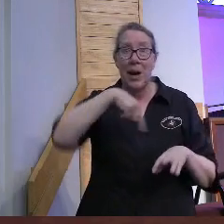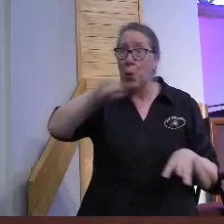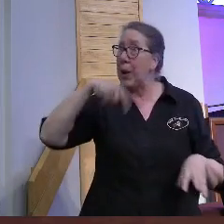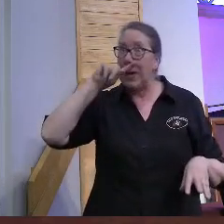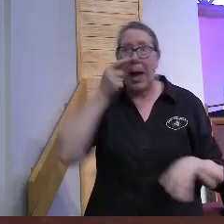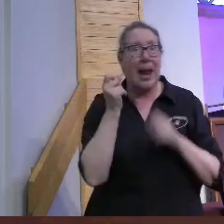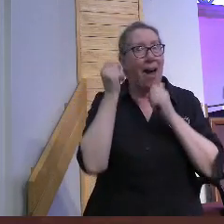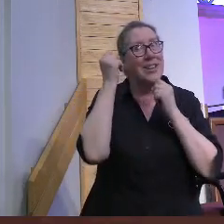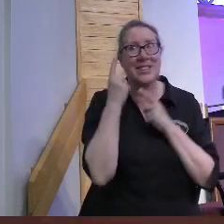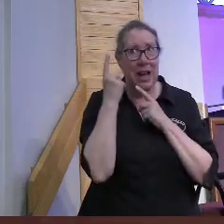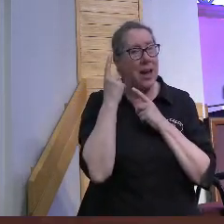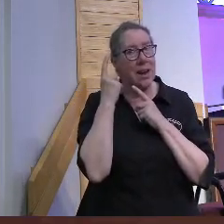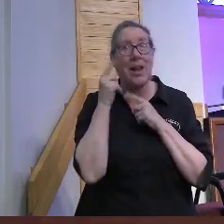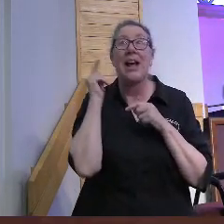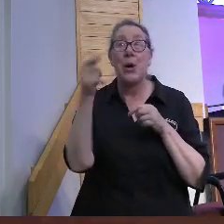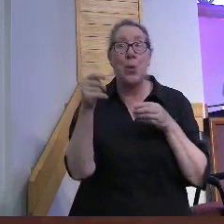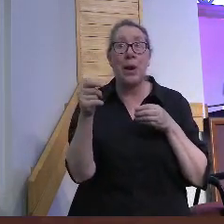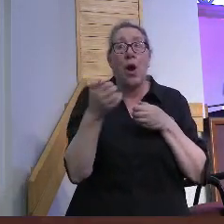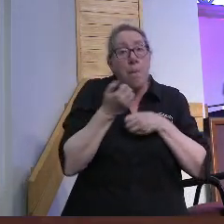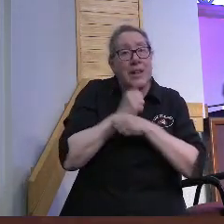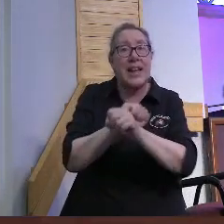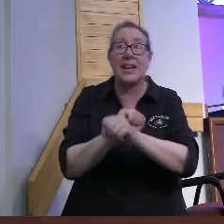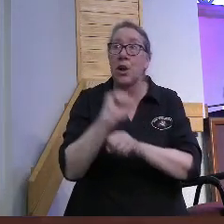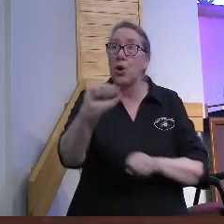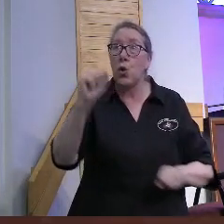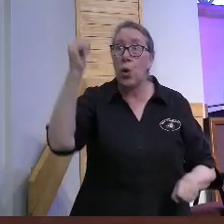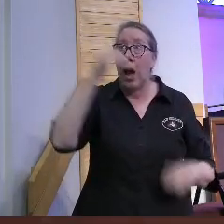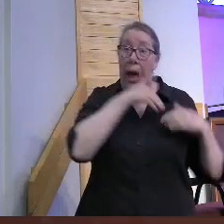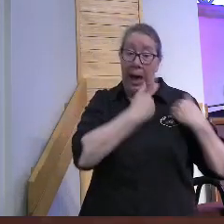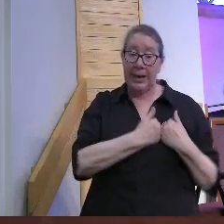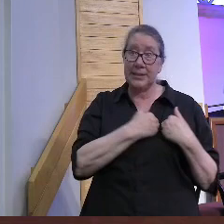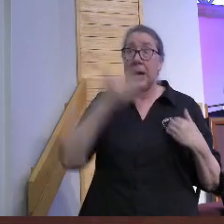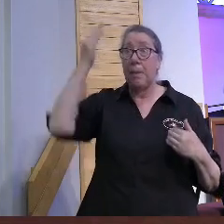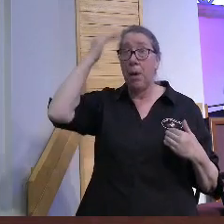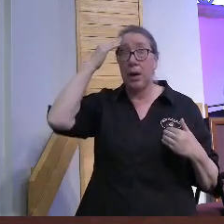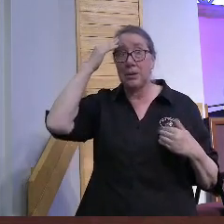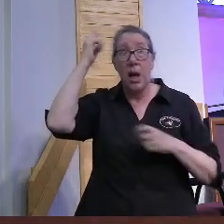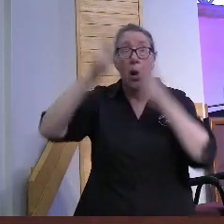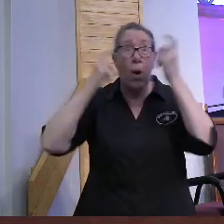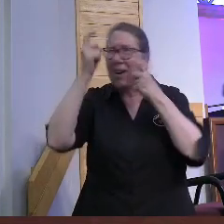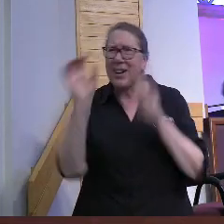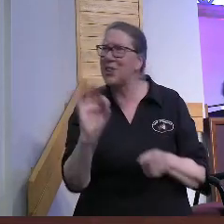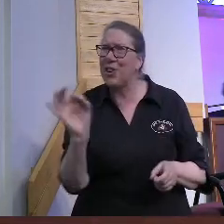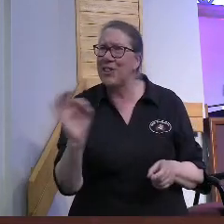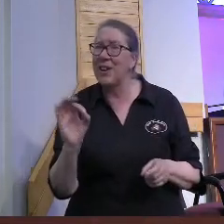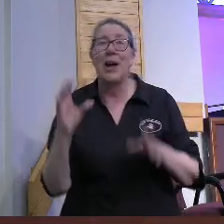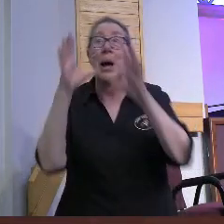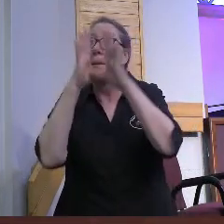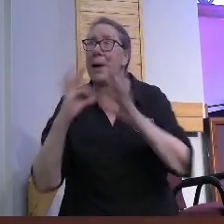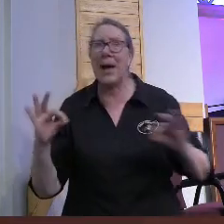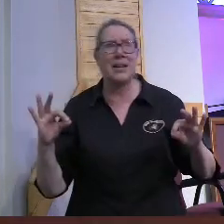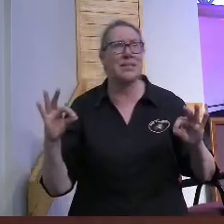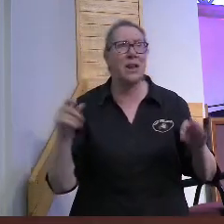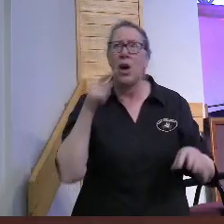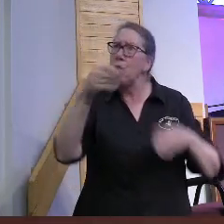understanding, will guard your hearts, protect your mind. You don't have to worry. Everybody say peace. Some of you have